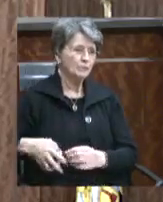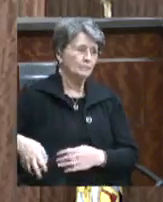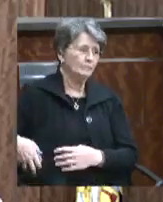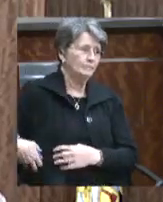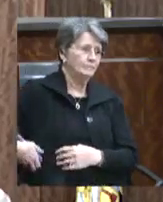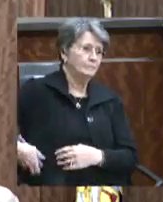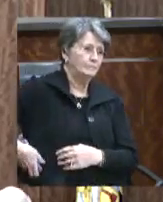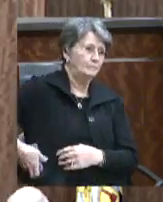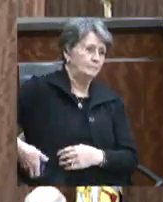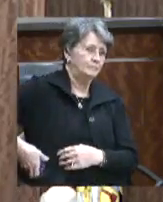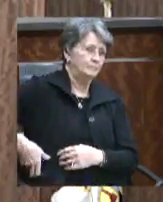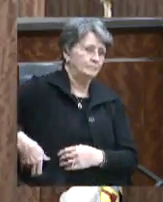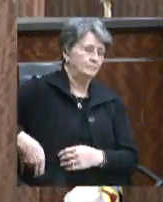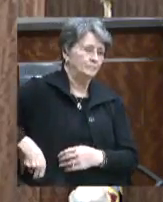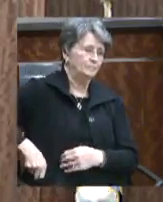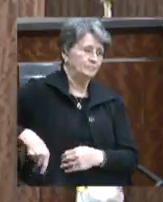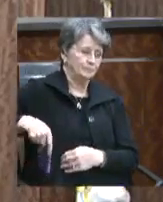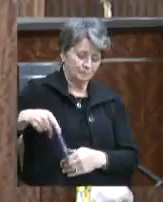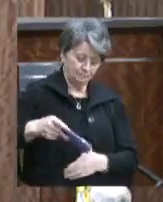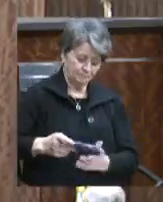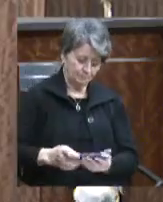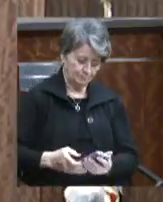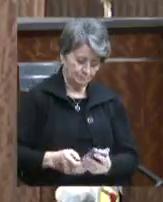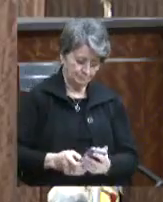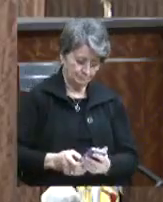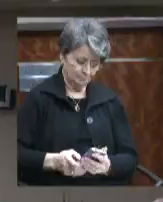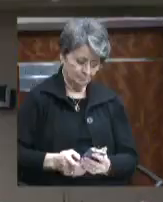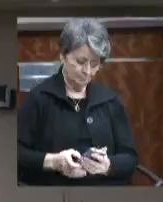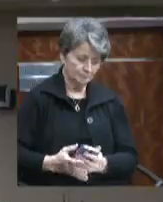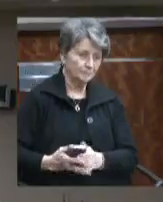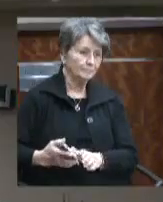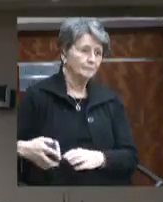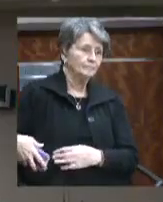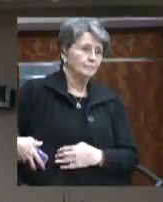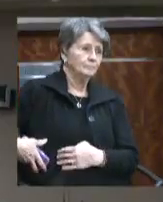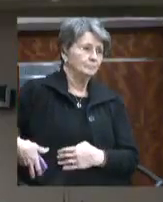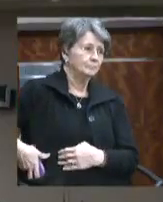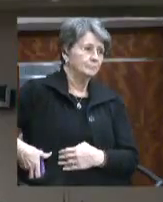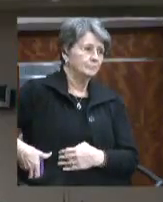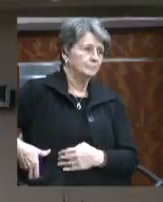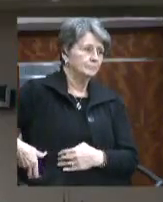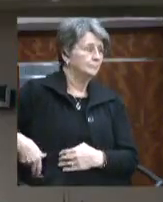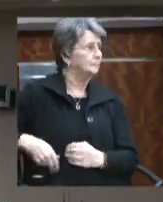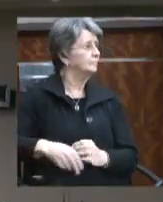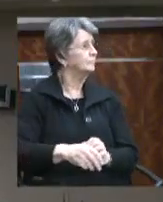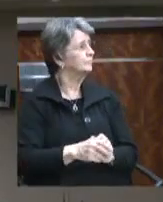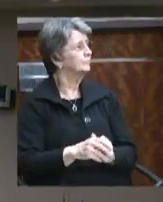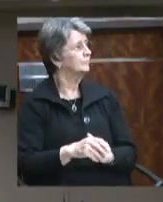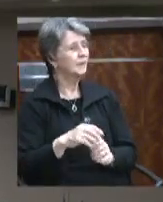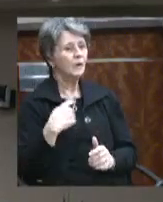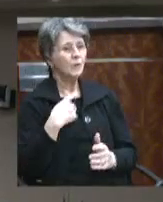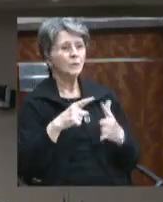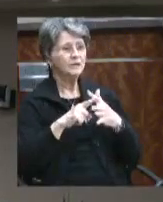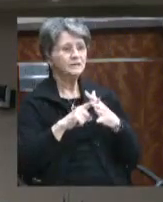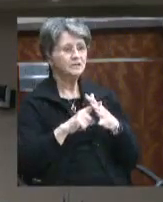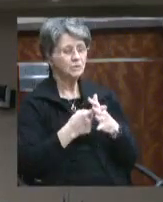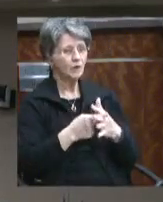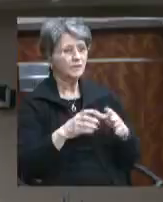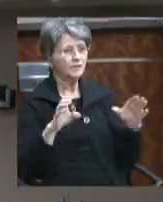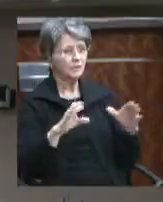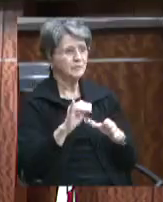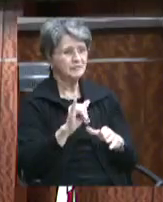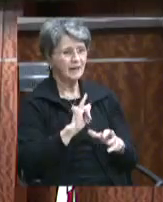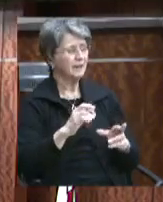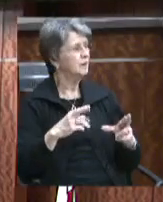Good one. I advertised to them where you're meeting next. Well, we started doing this, I